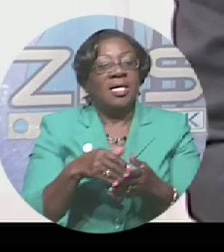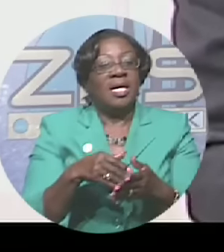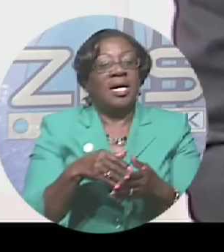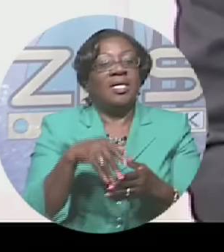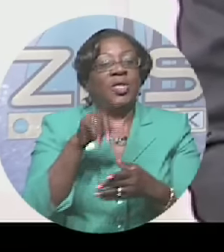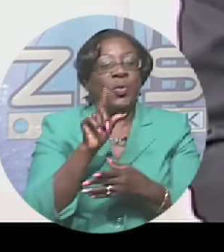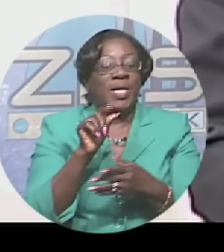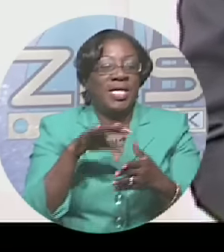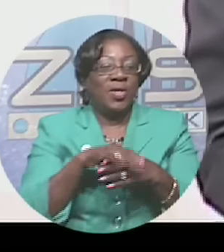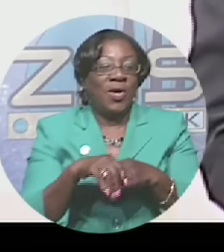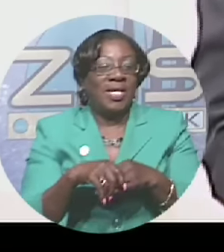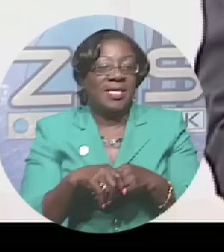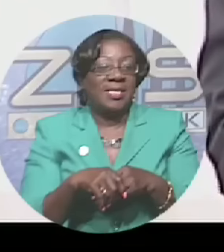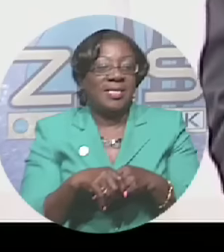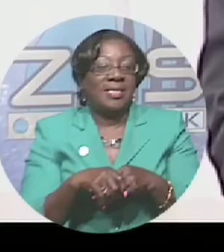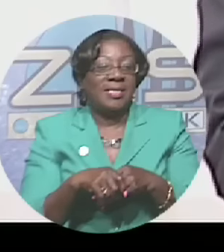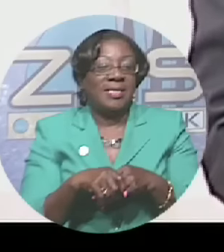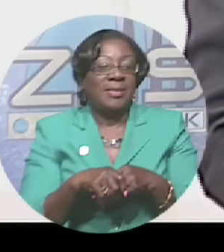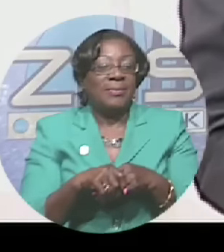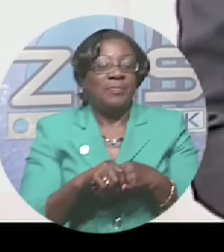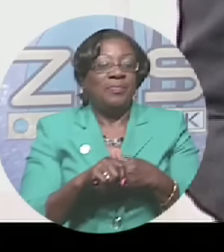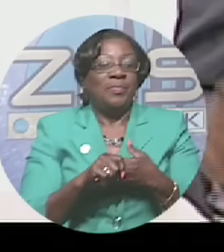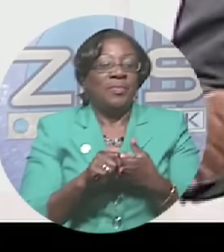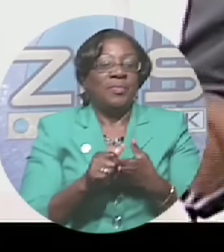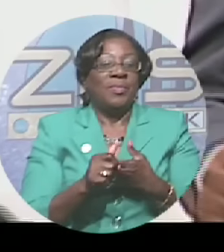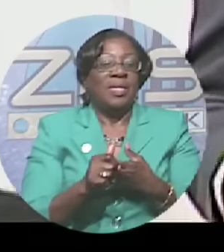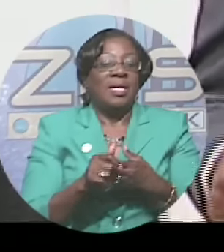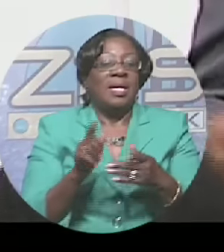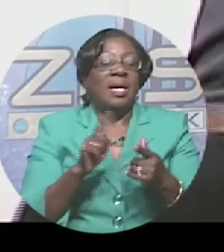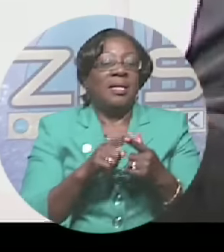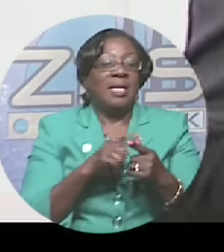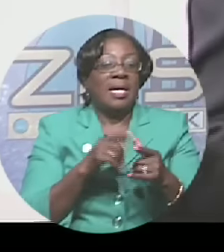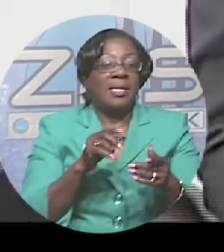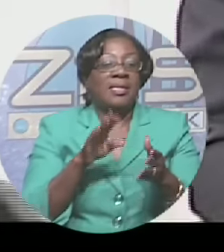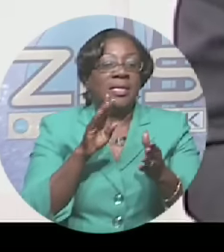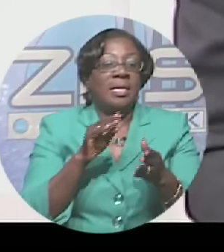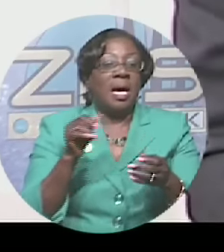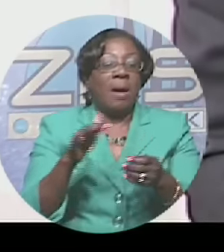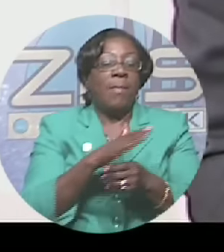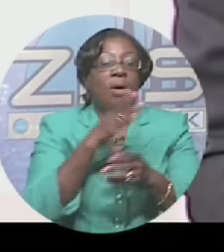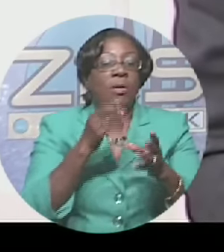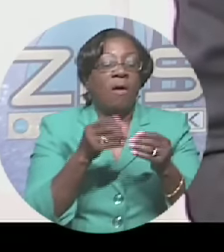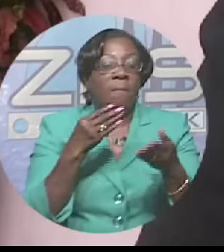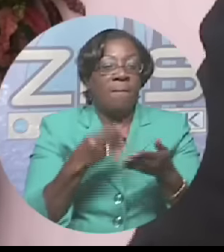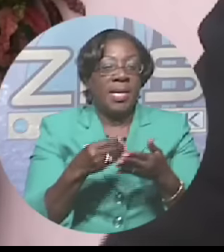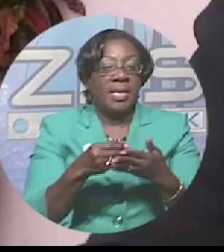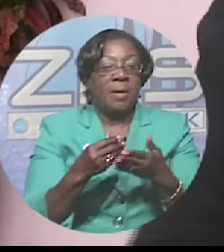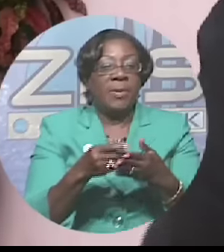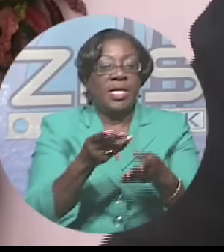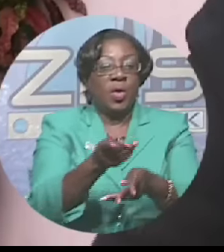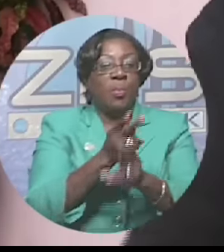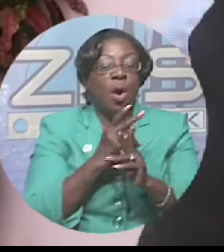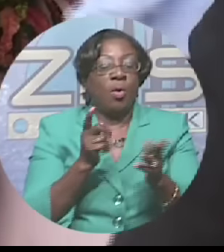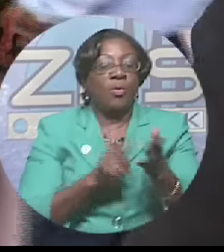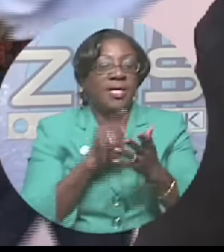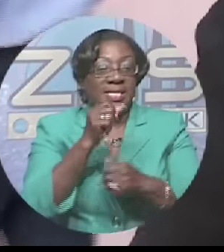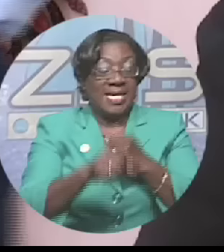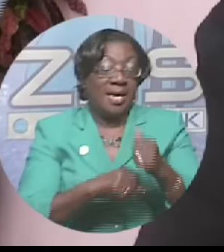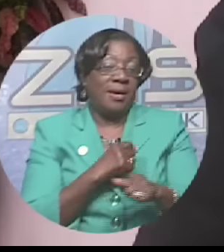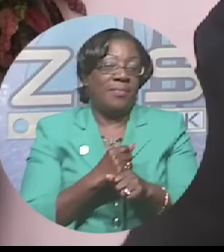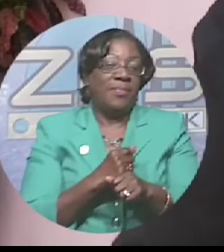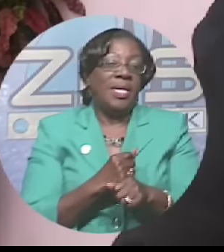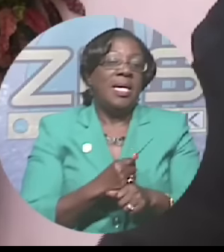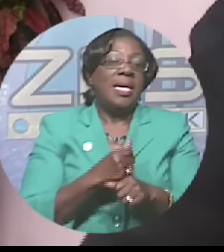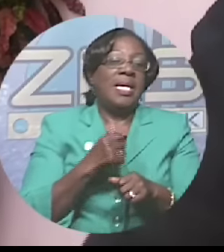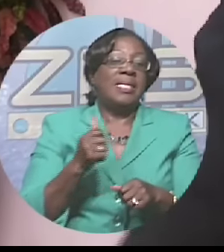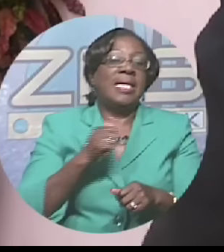$99,504,720 in such currency as the Minister may determine. That is the amount of money we need to borrow this year, Mr. Speaker. Prime Minister Christie says his